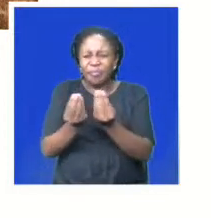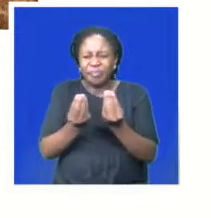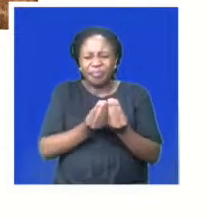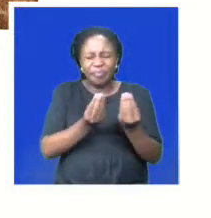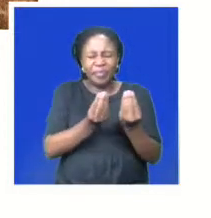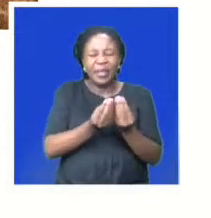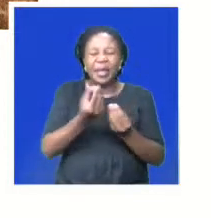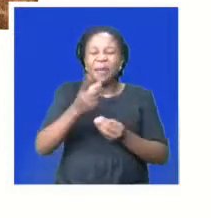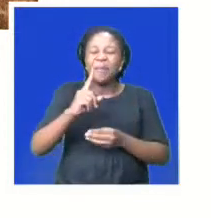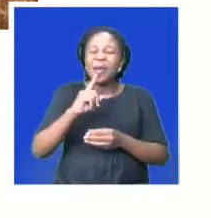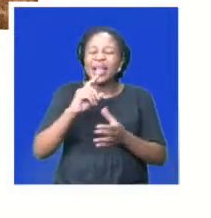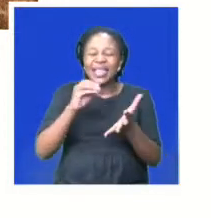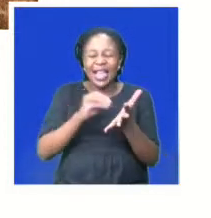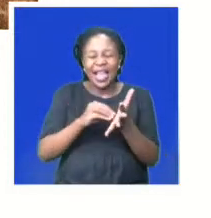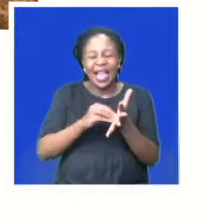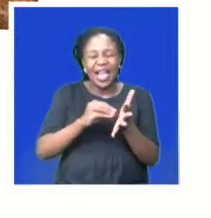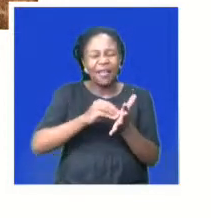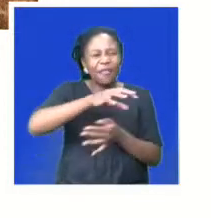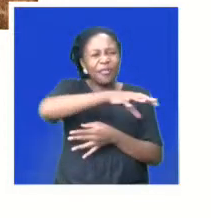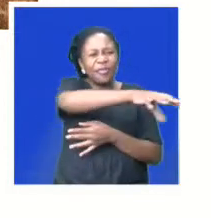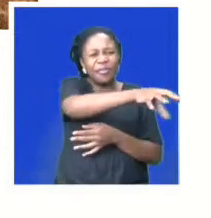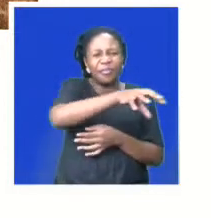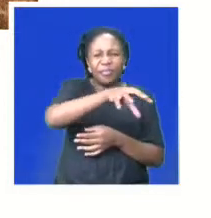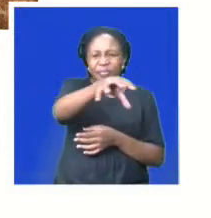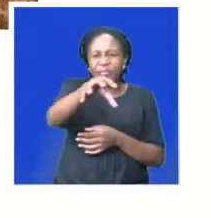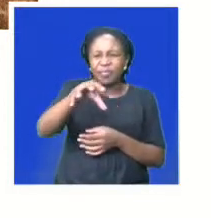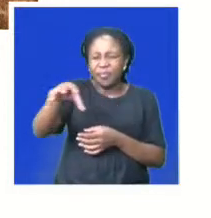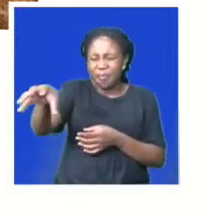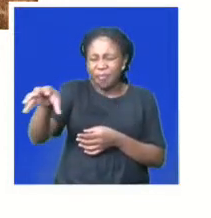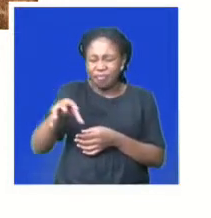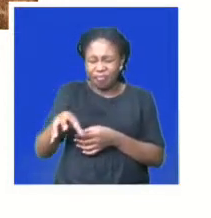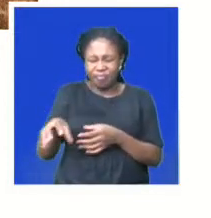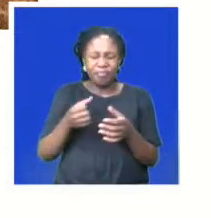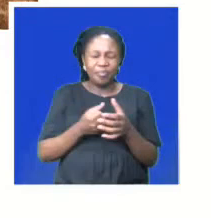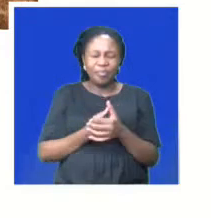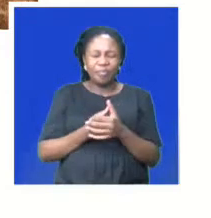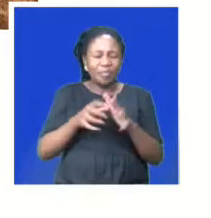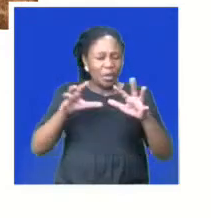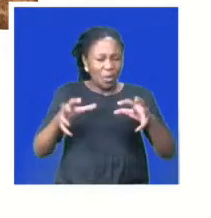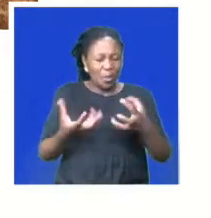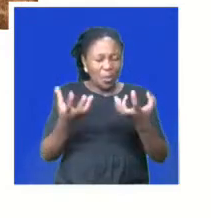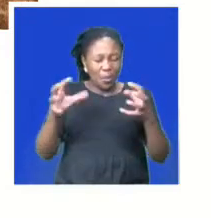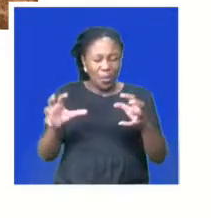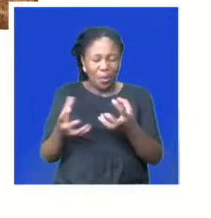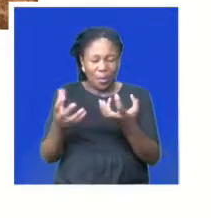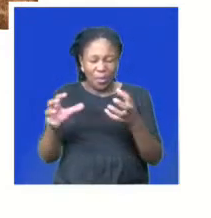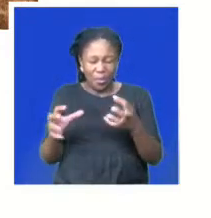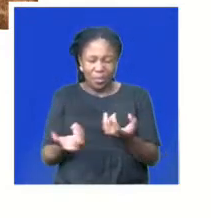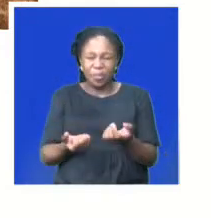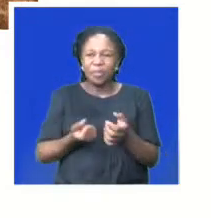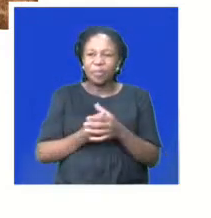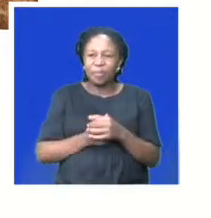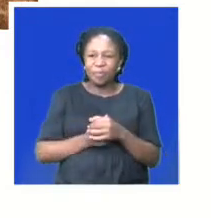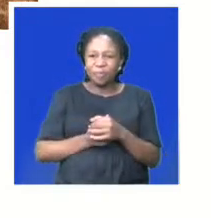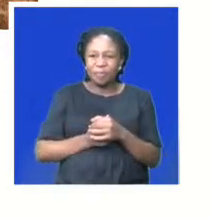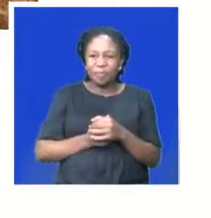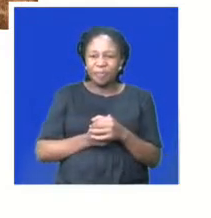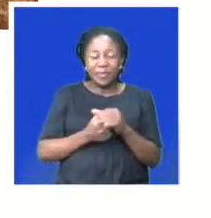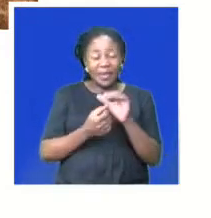between. Okay, look at this second picture, example number